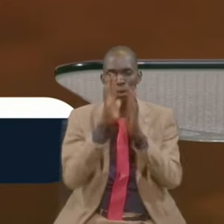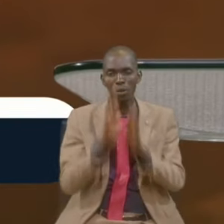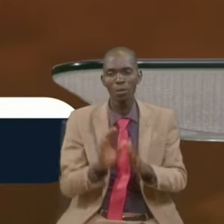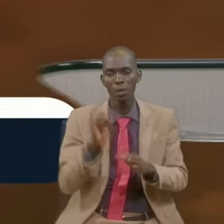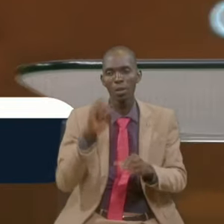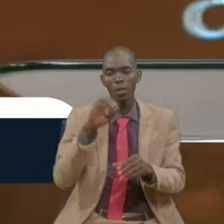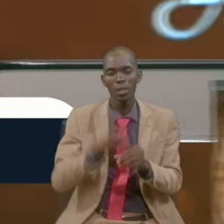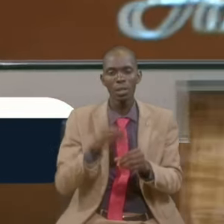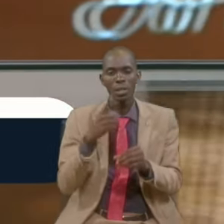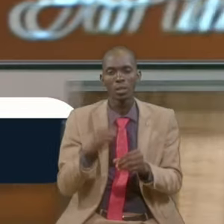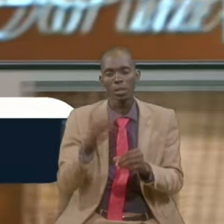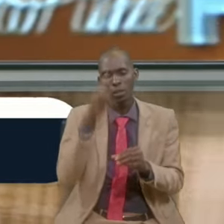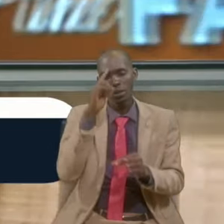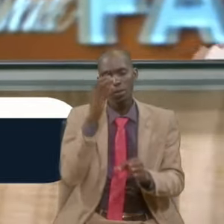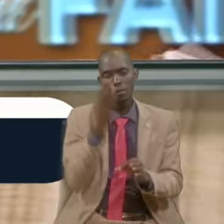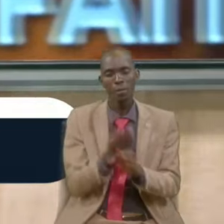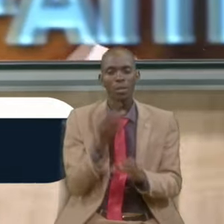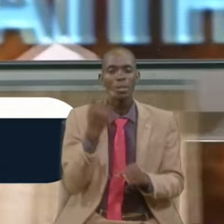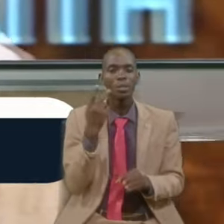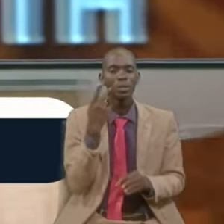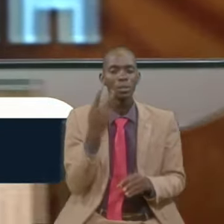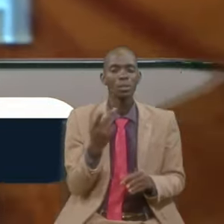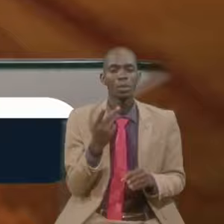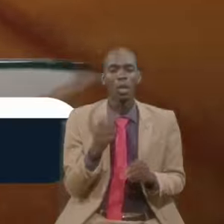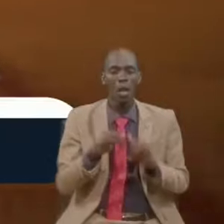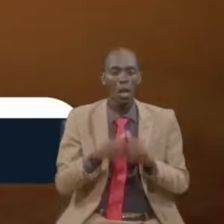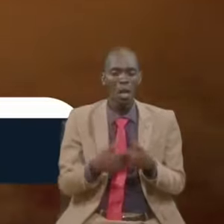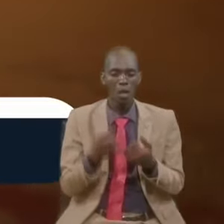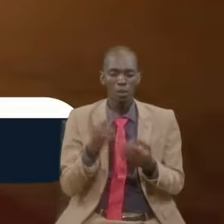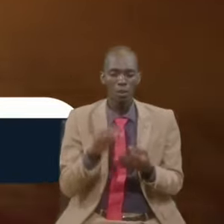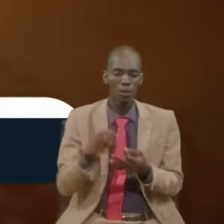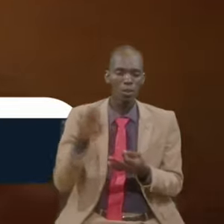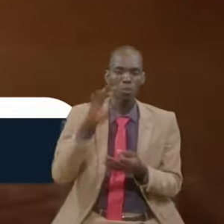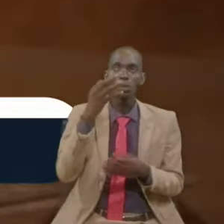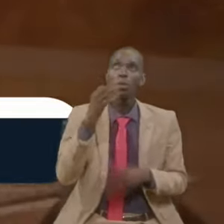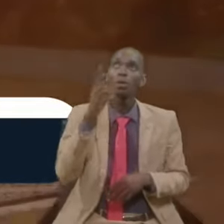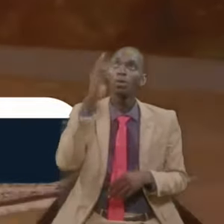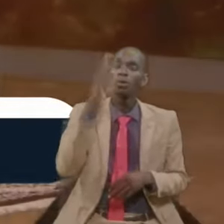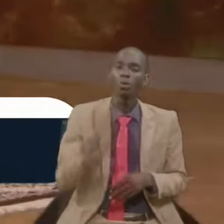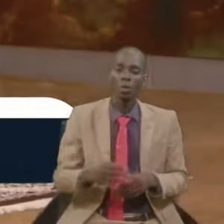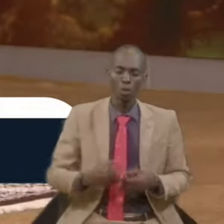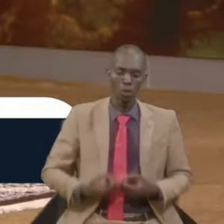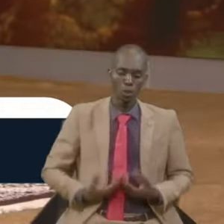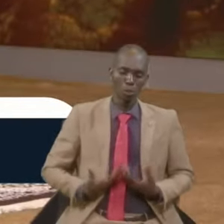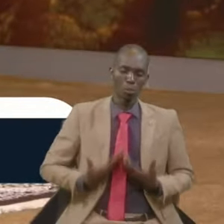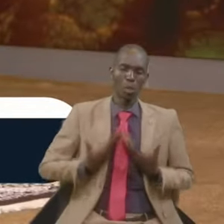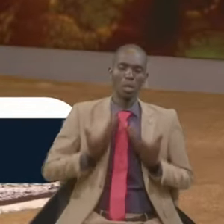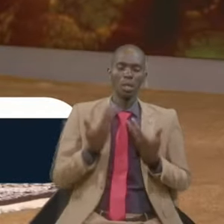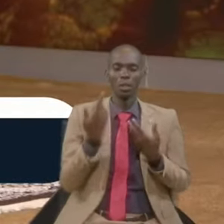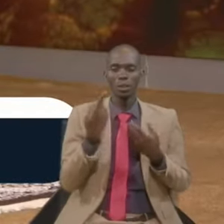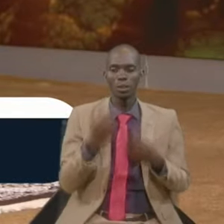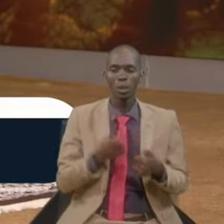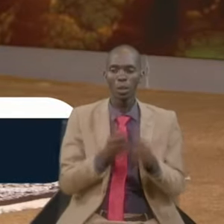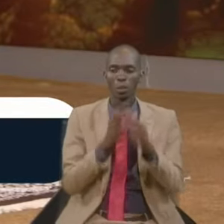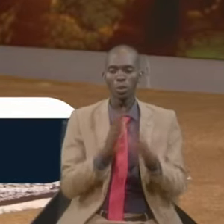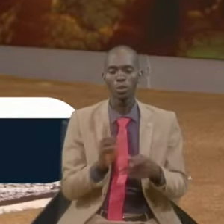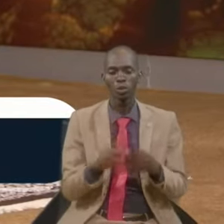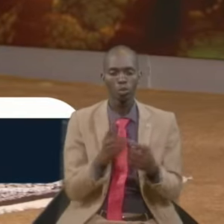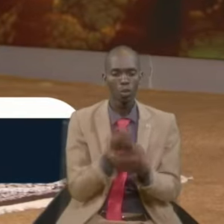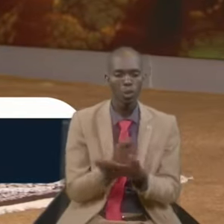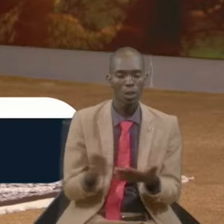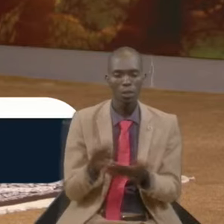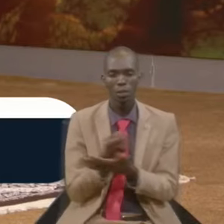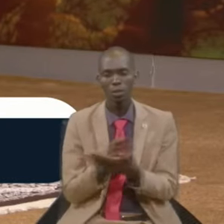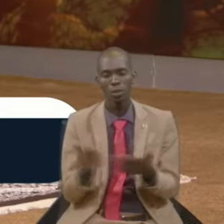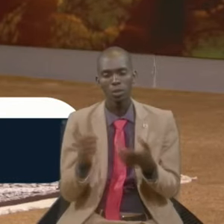faith. Look at how the Spirit of God inspired the apostle to write to the brethren. Look